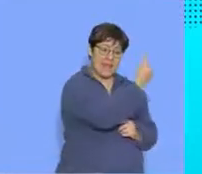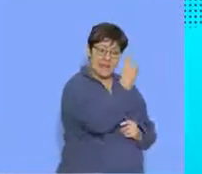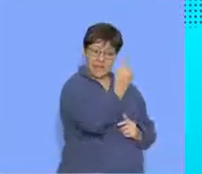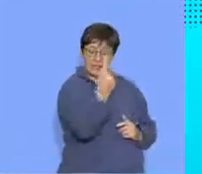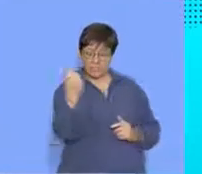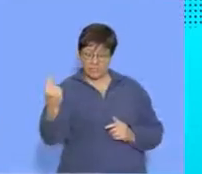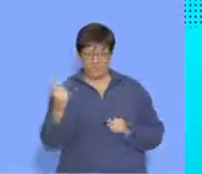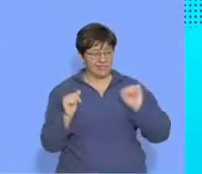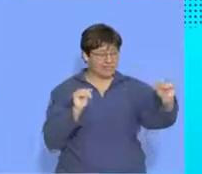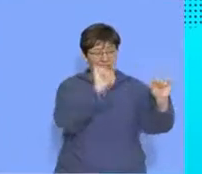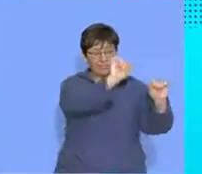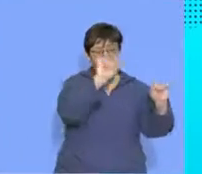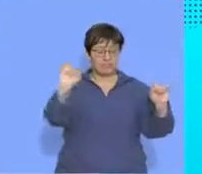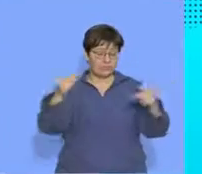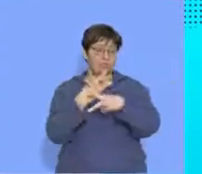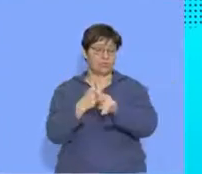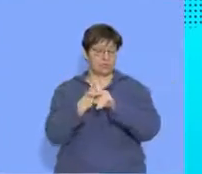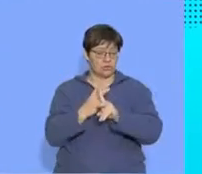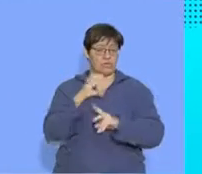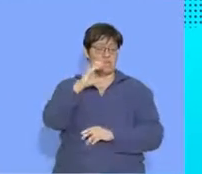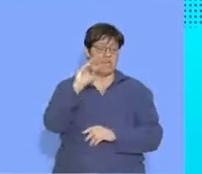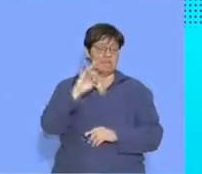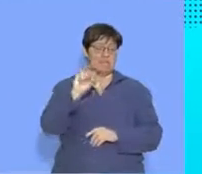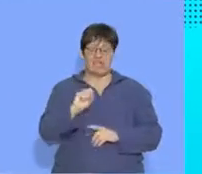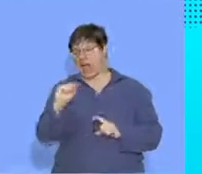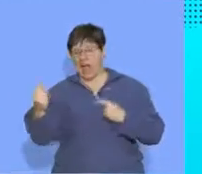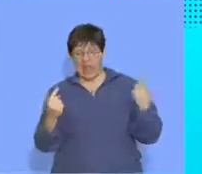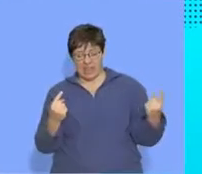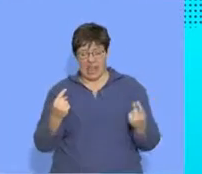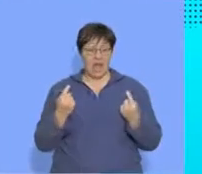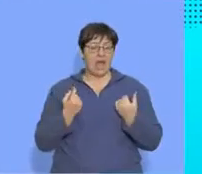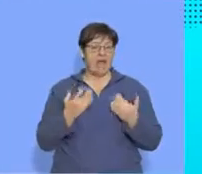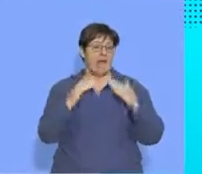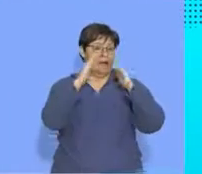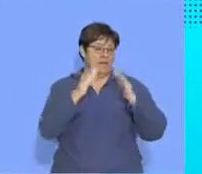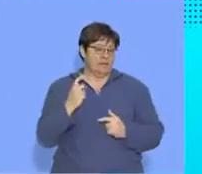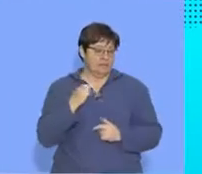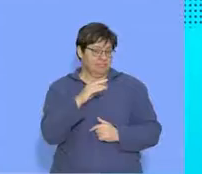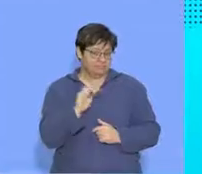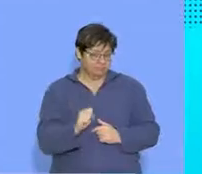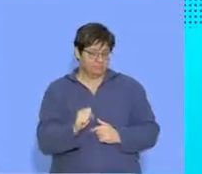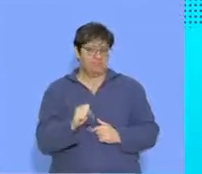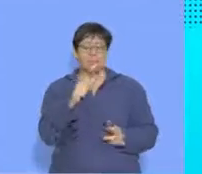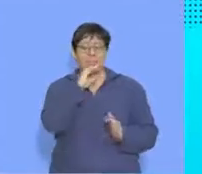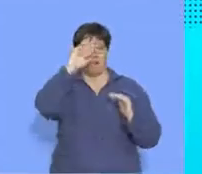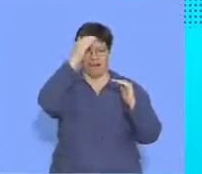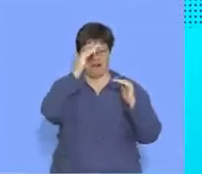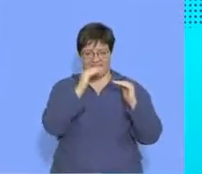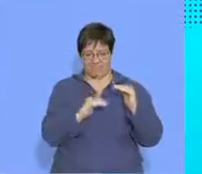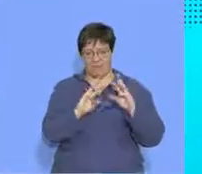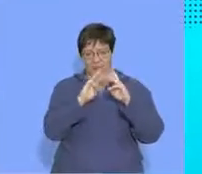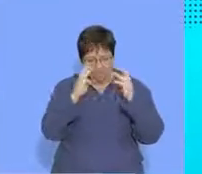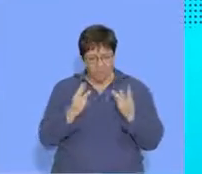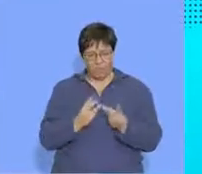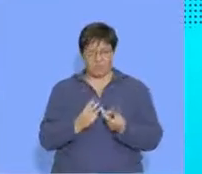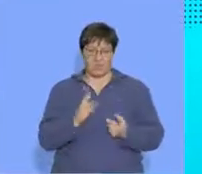their production of CFCs and other greenhouse gases, this would collectively, as a world collective, reduce